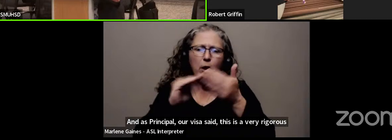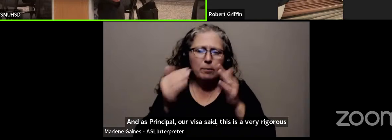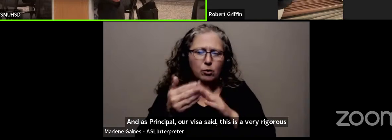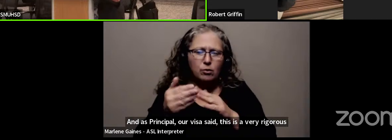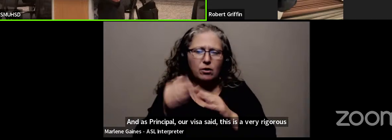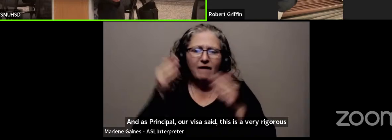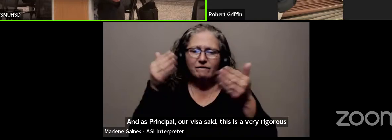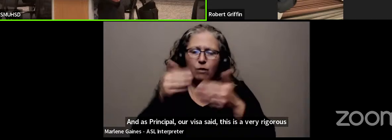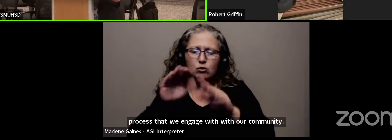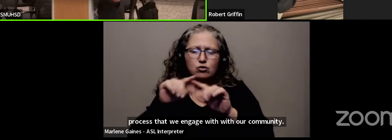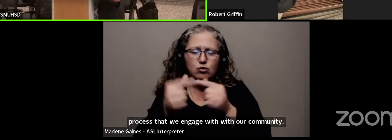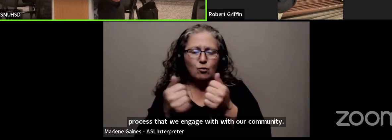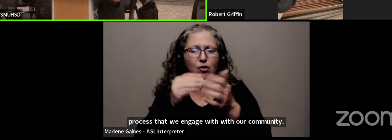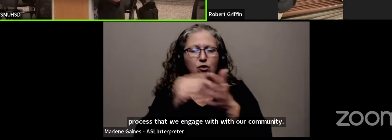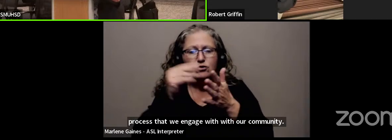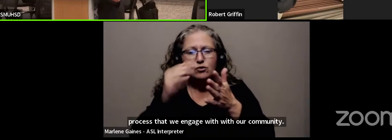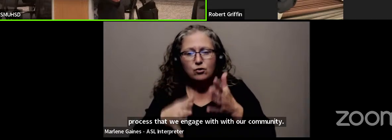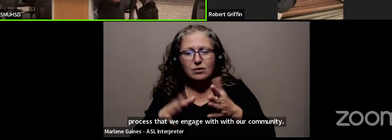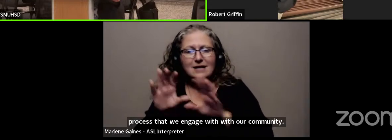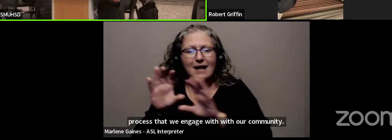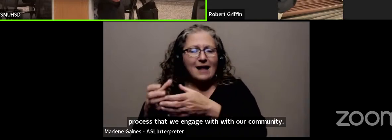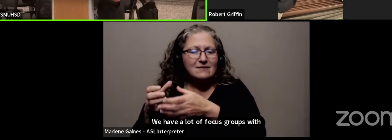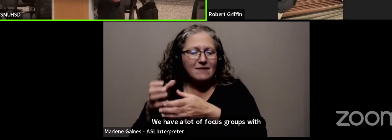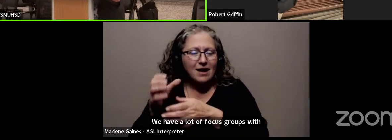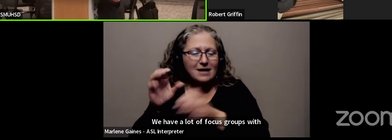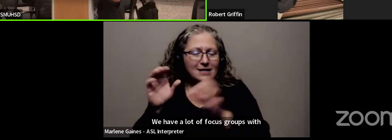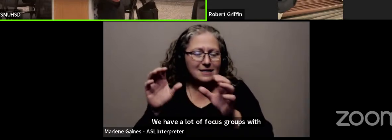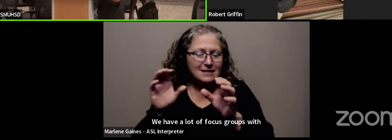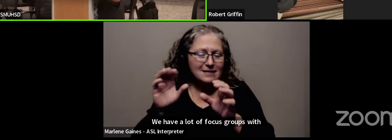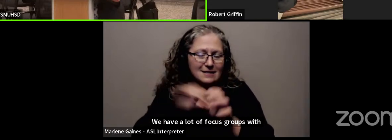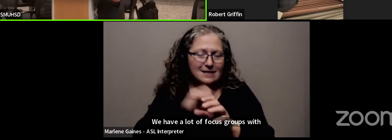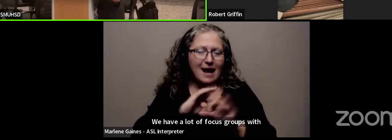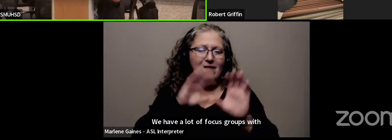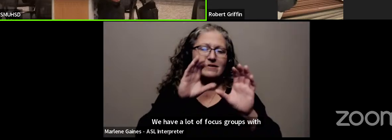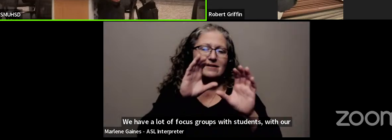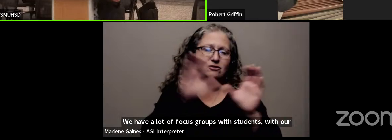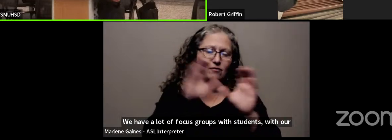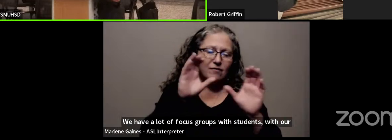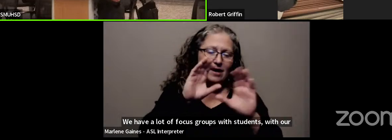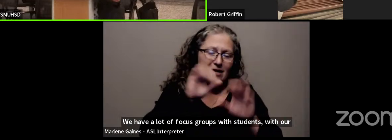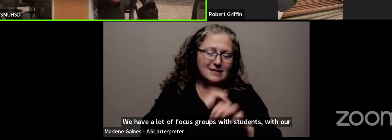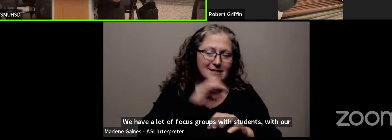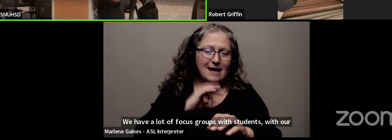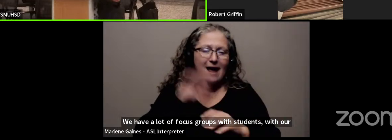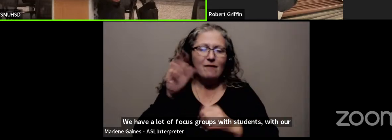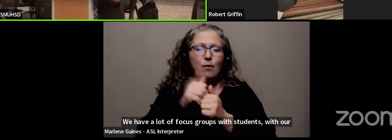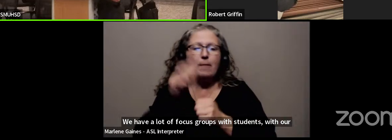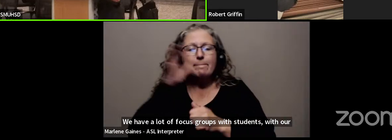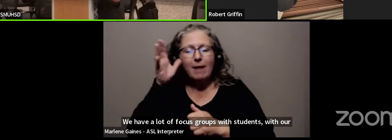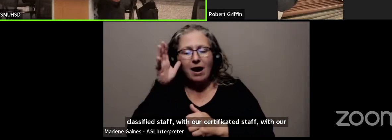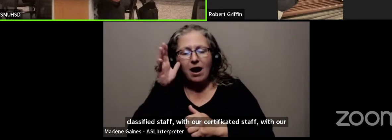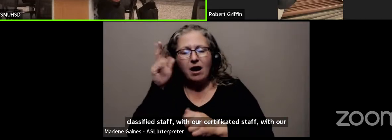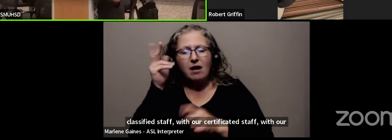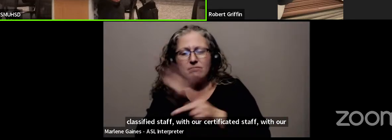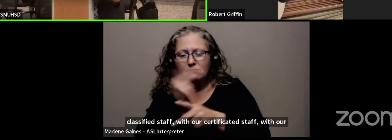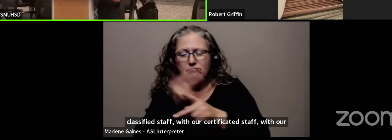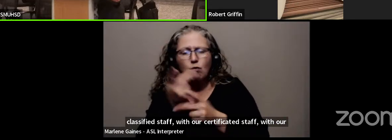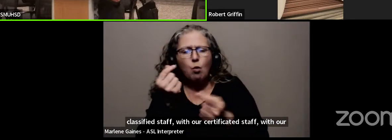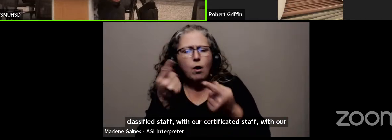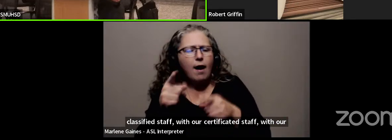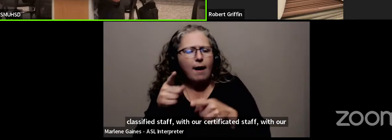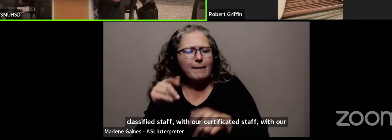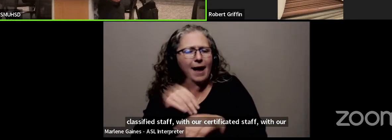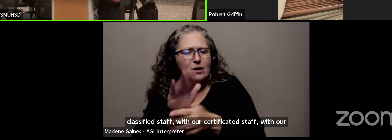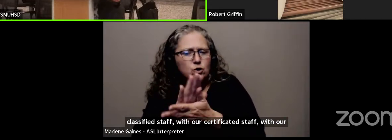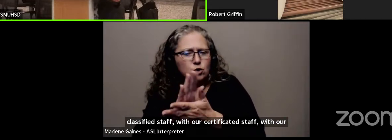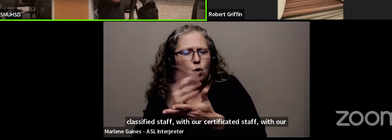with students, with our classified staff, with our certificated staff, with our parents, to find out what is going on at the school and what do we